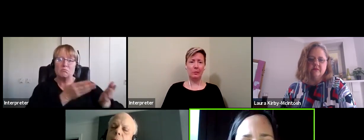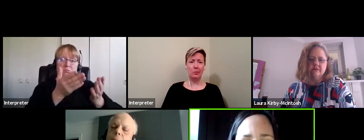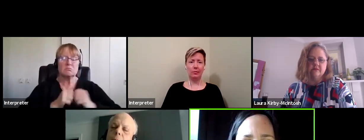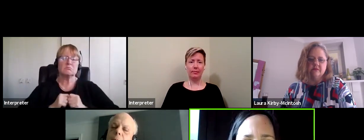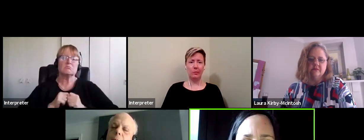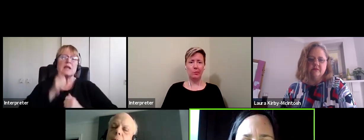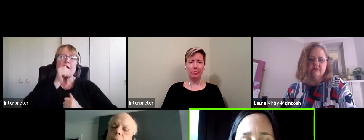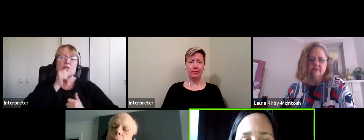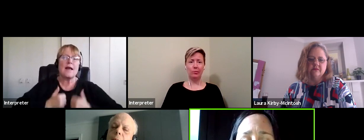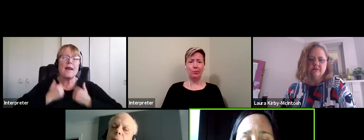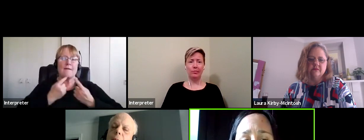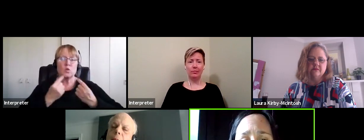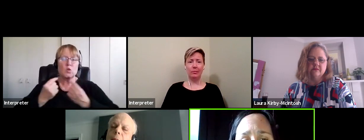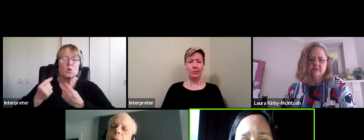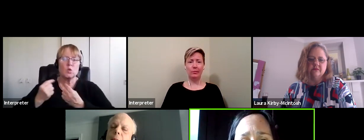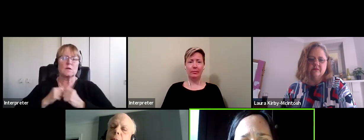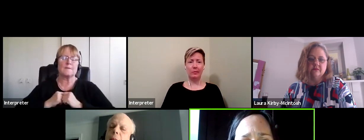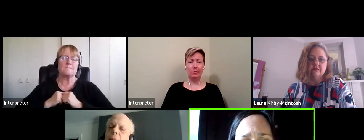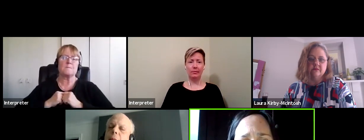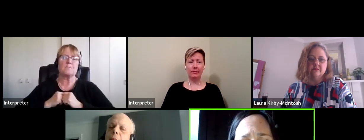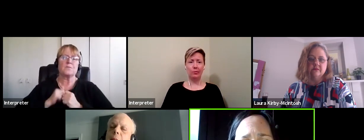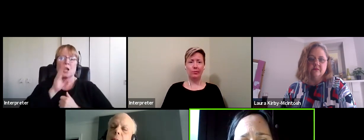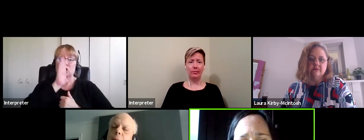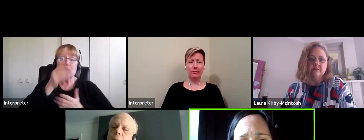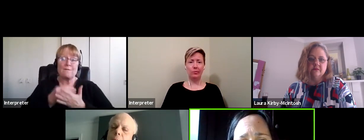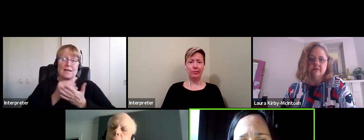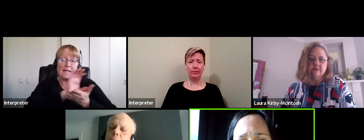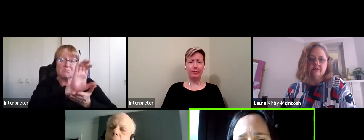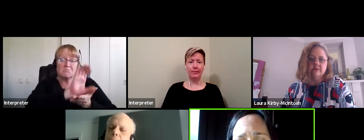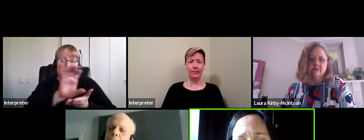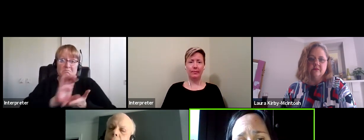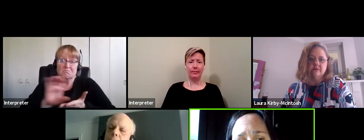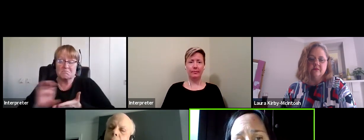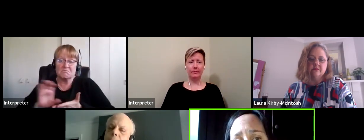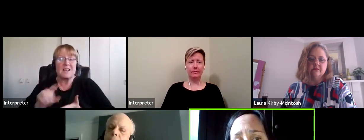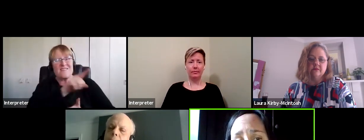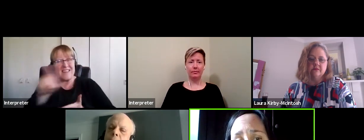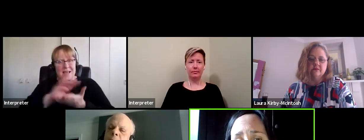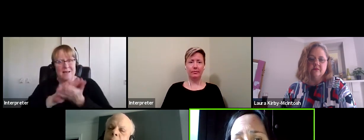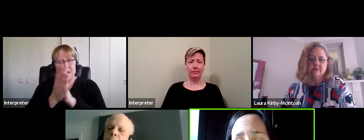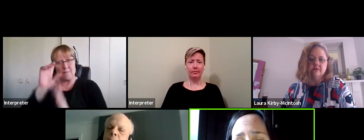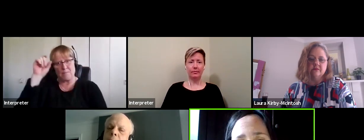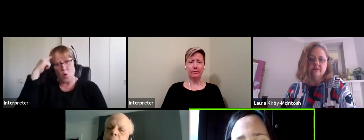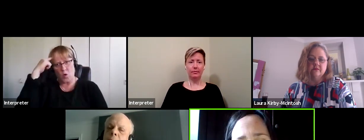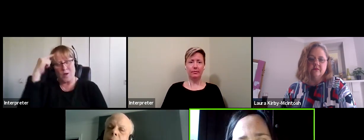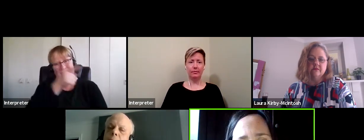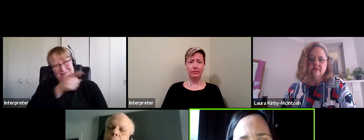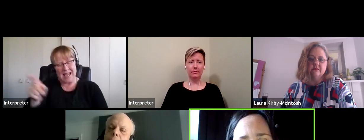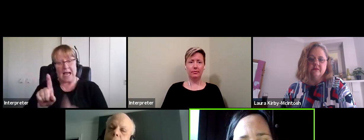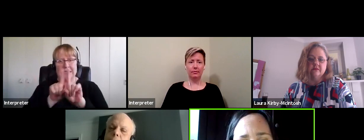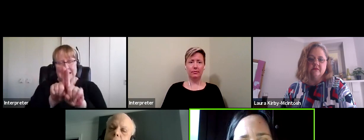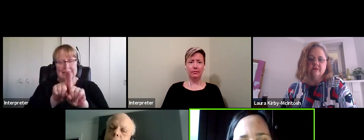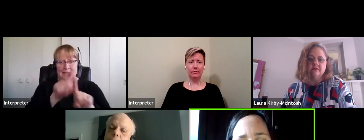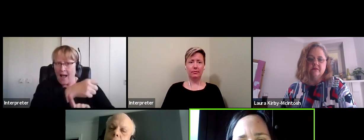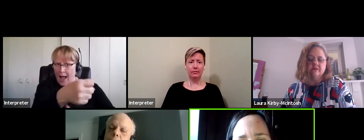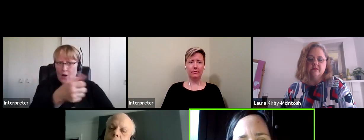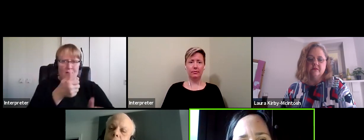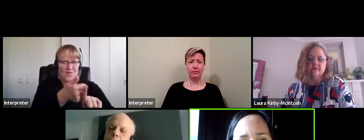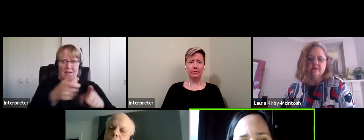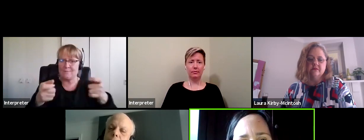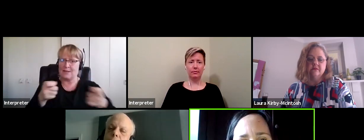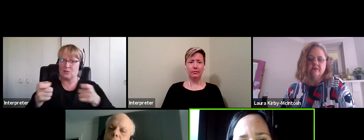daily living. In our direct funding program, people with disabilities act as employers and hire and manage their own attendant services.